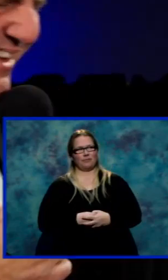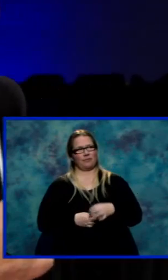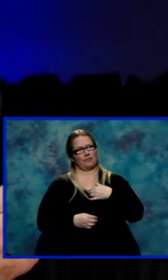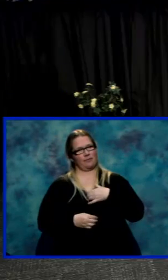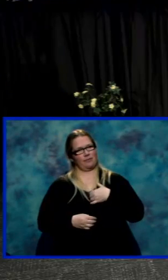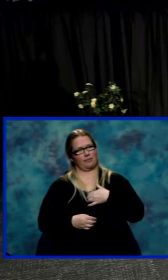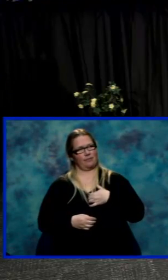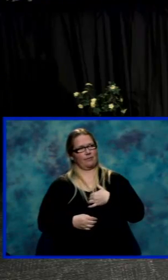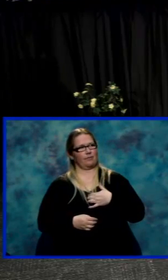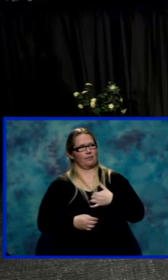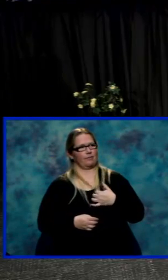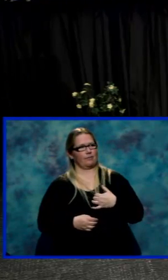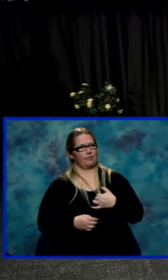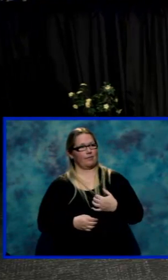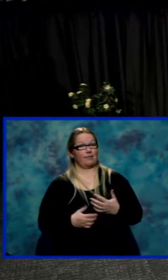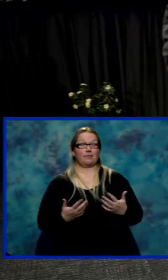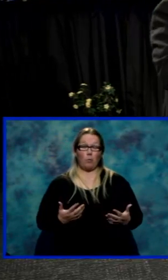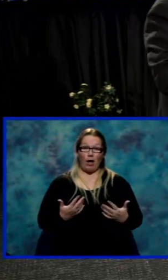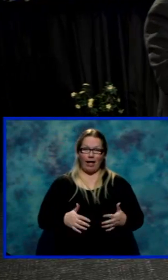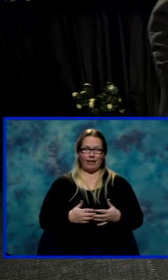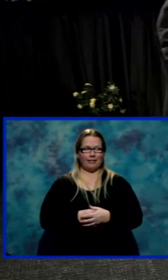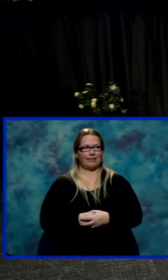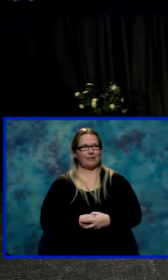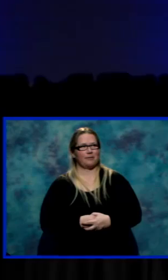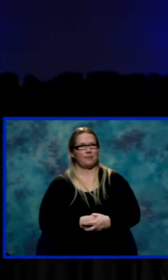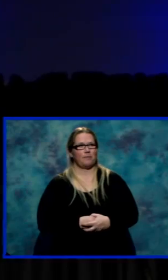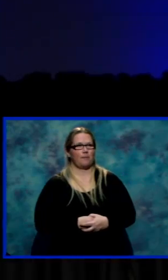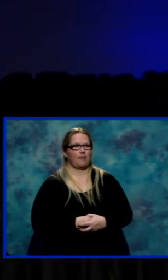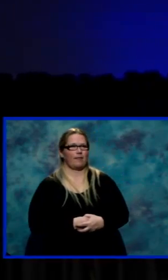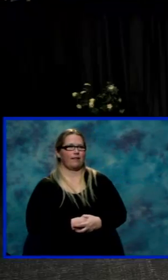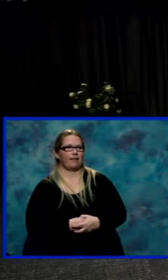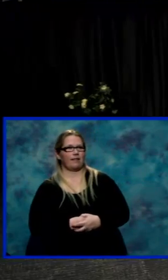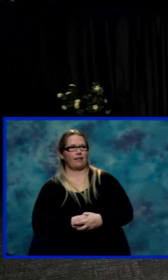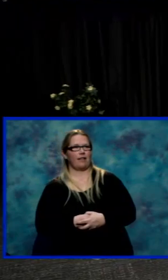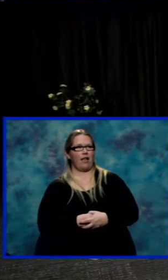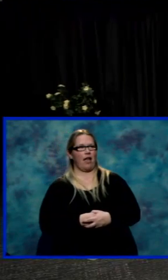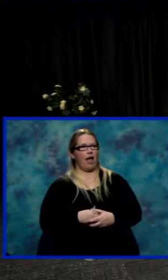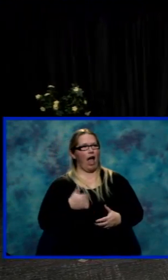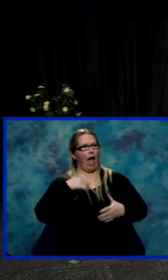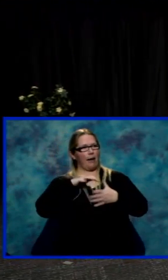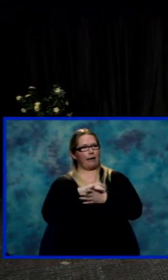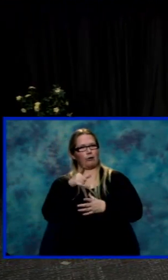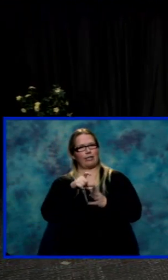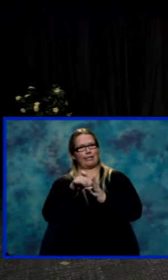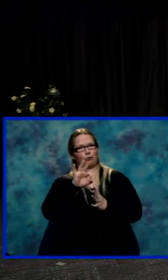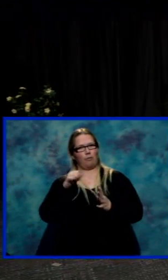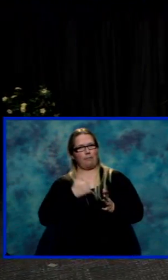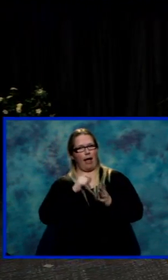Yeah. Well. Oh, it's good fun. I was going to say, I'm glad he didn't do my premarital counseling,